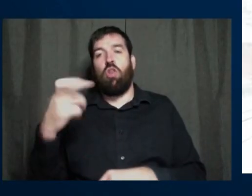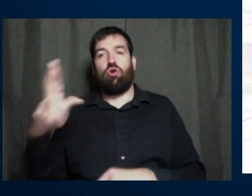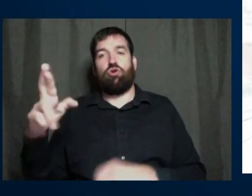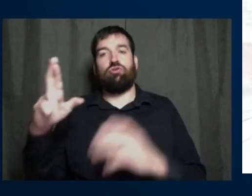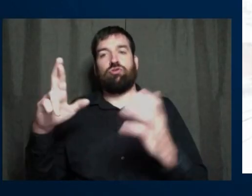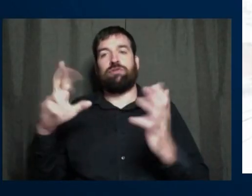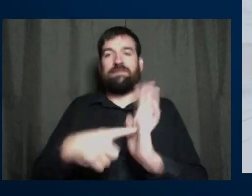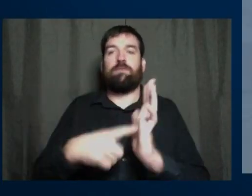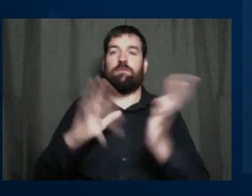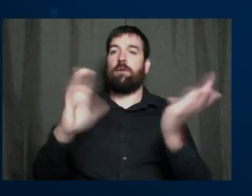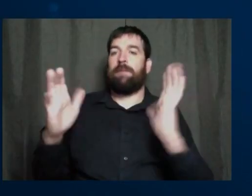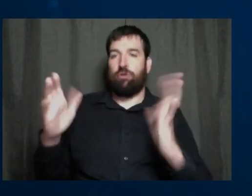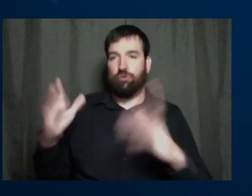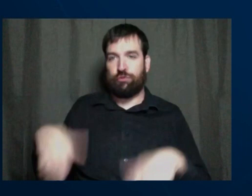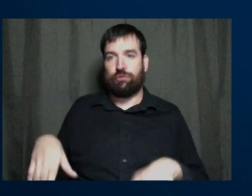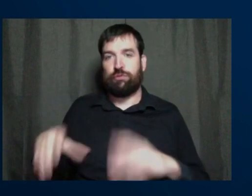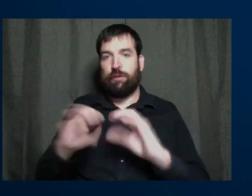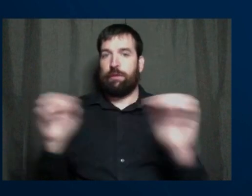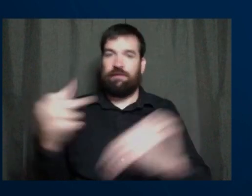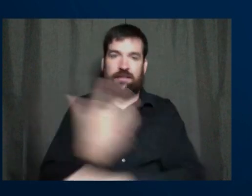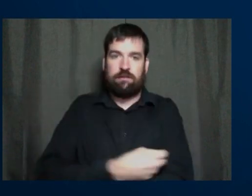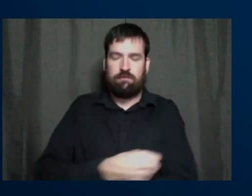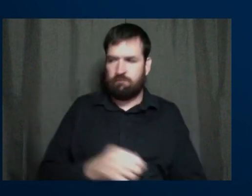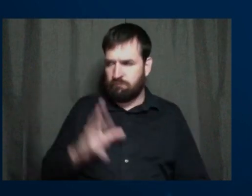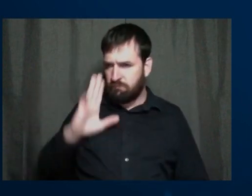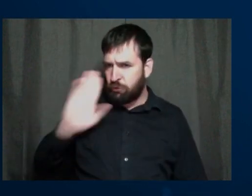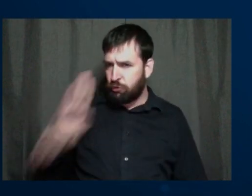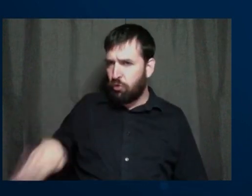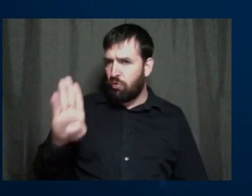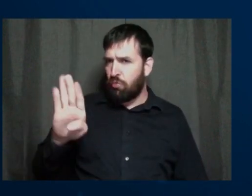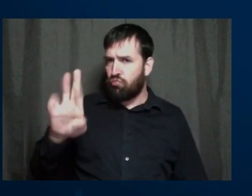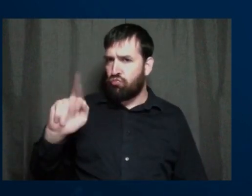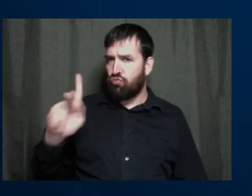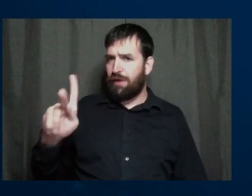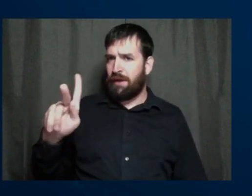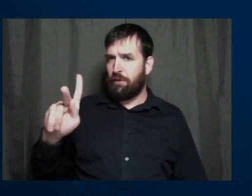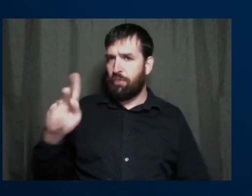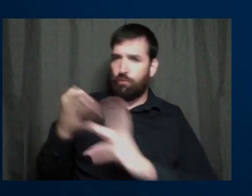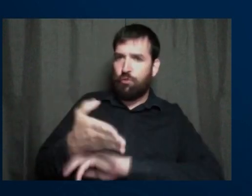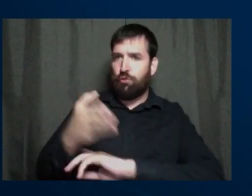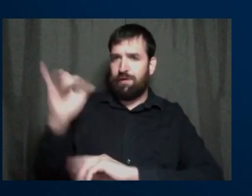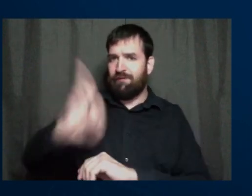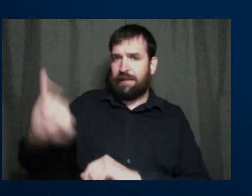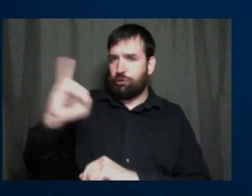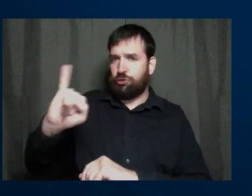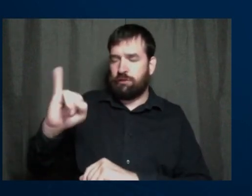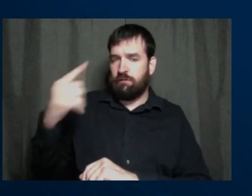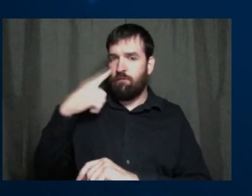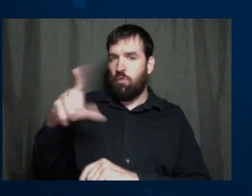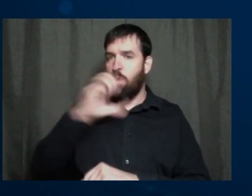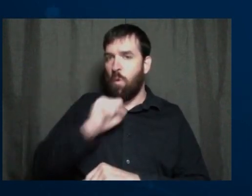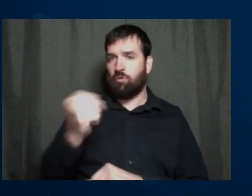question is, do we know the breakthrough infection rate in those 12 to 18 years old?